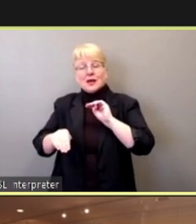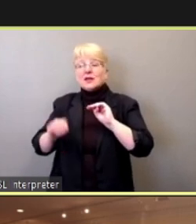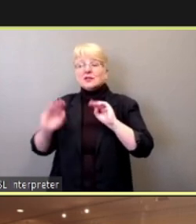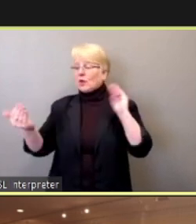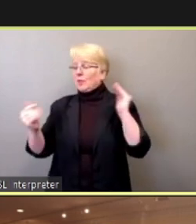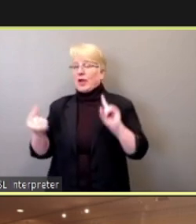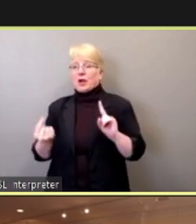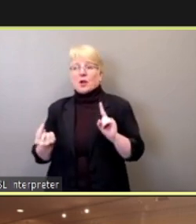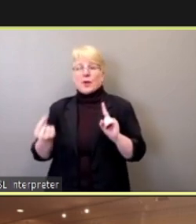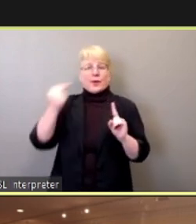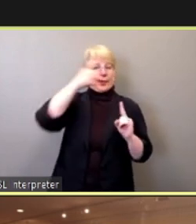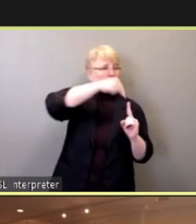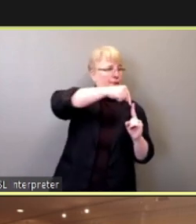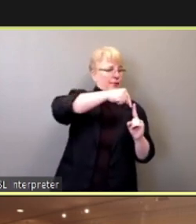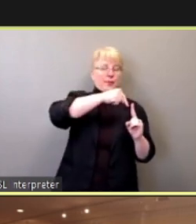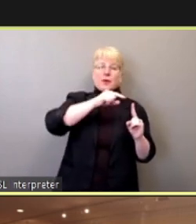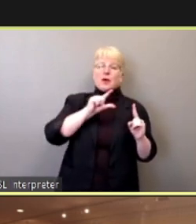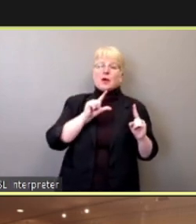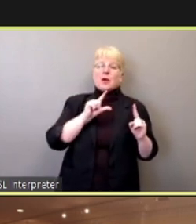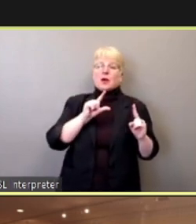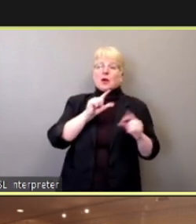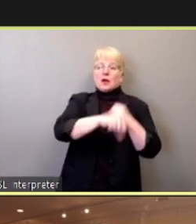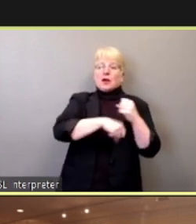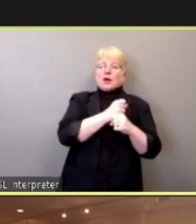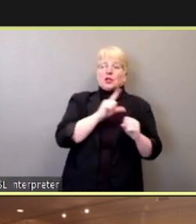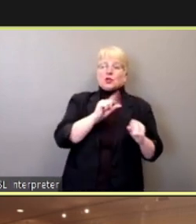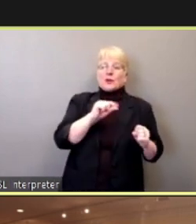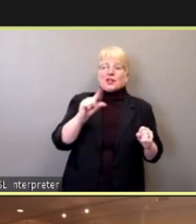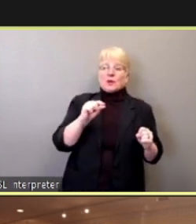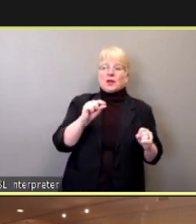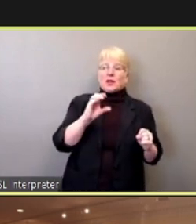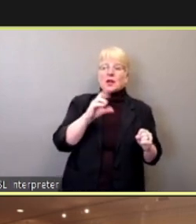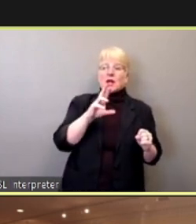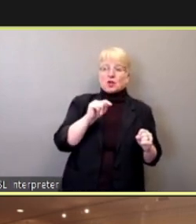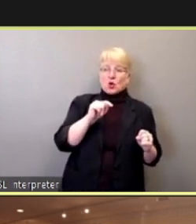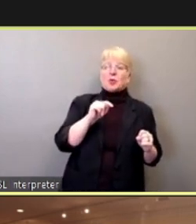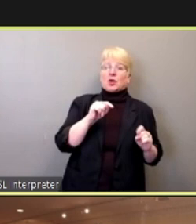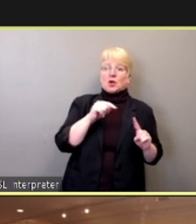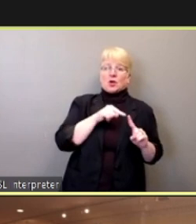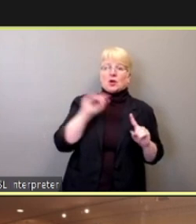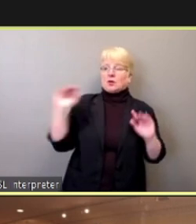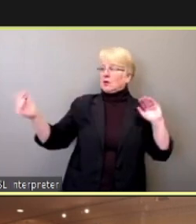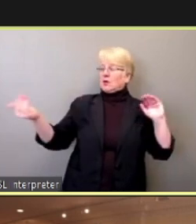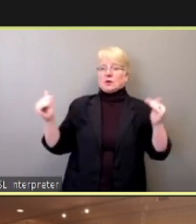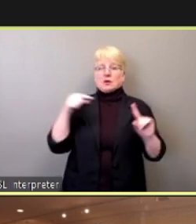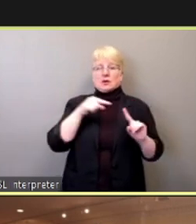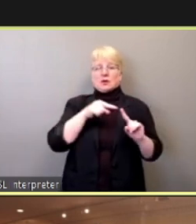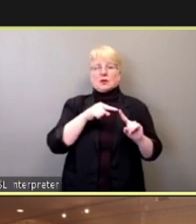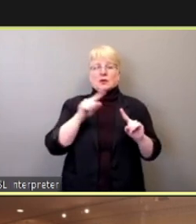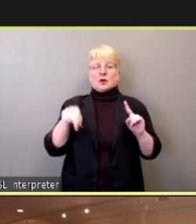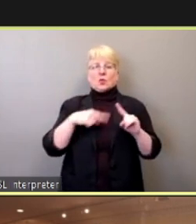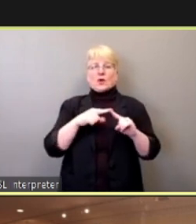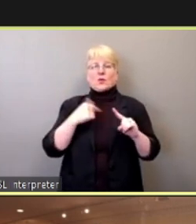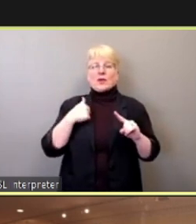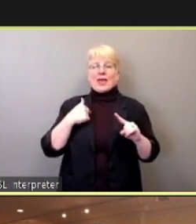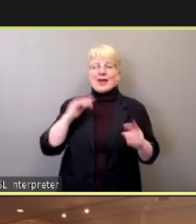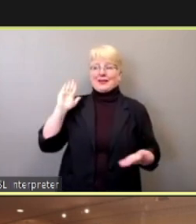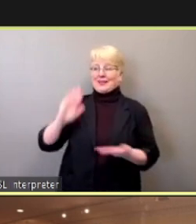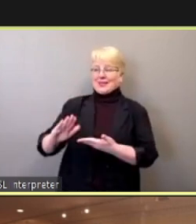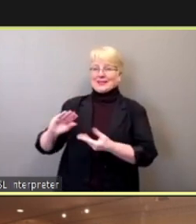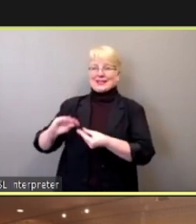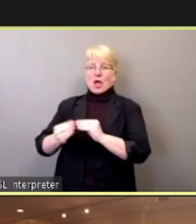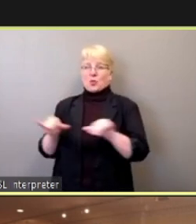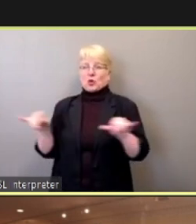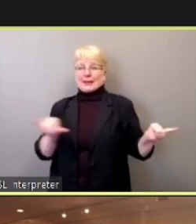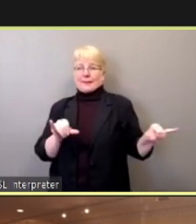to find a time when we had these few cases. So this is very encouraging. And of course, everybody's very happy. The top line is the whole